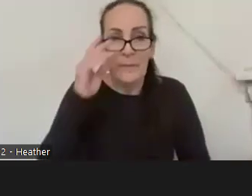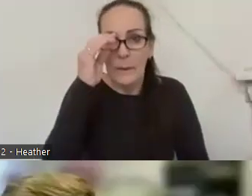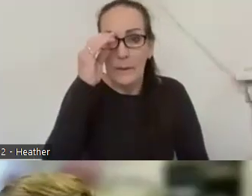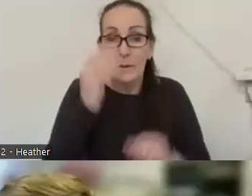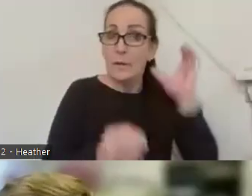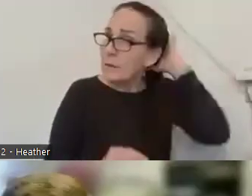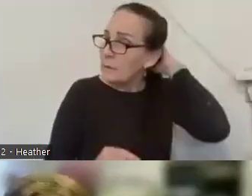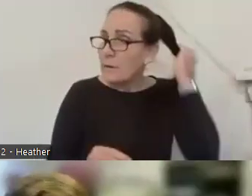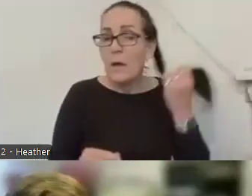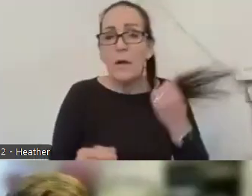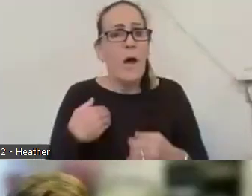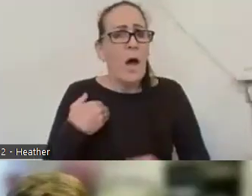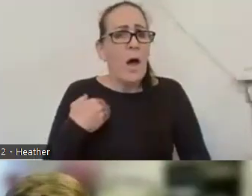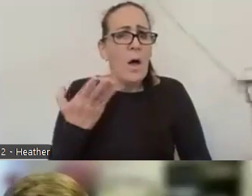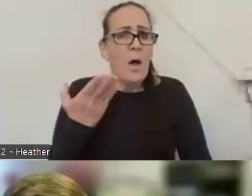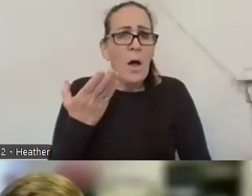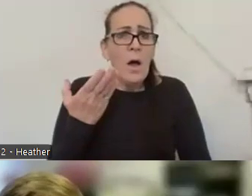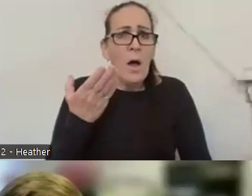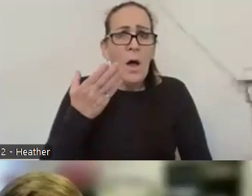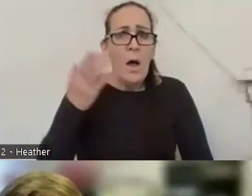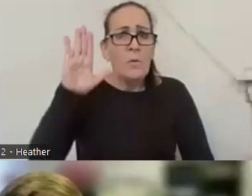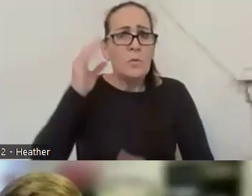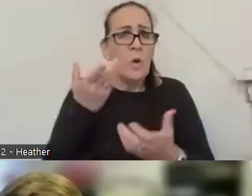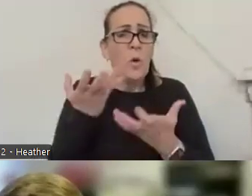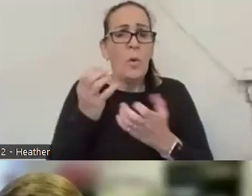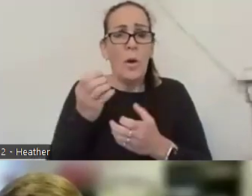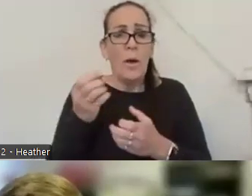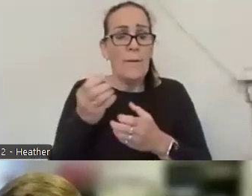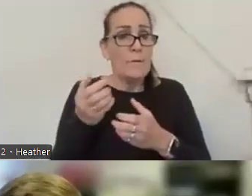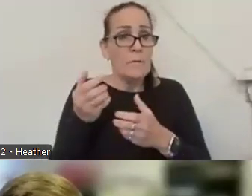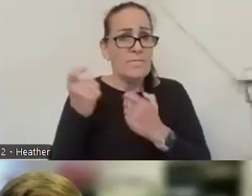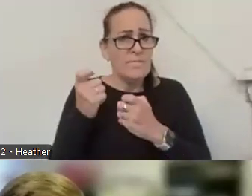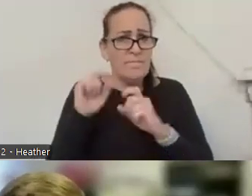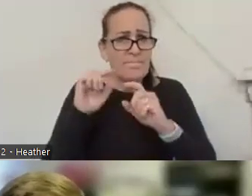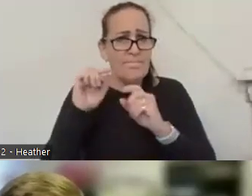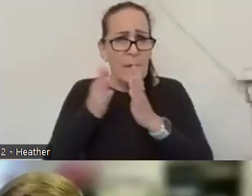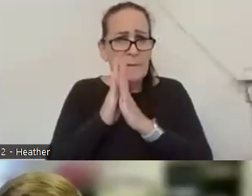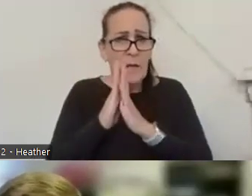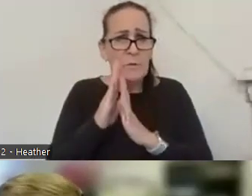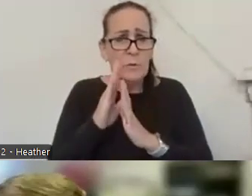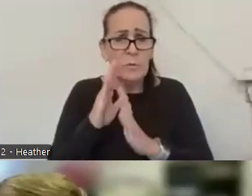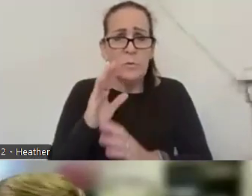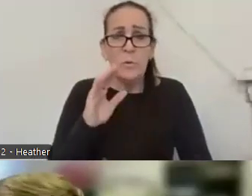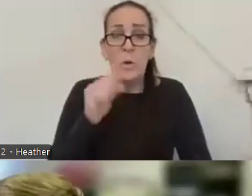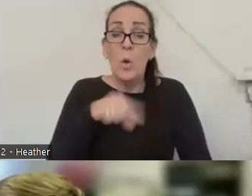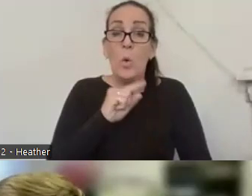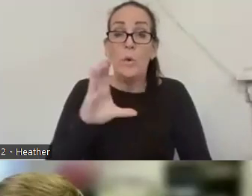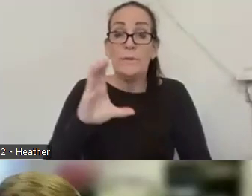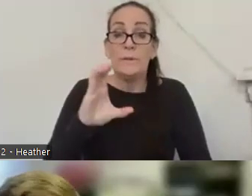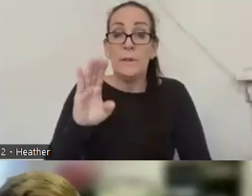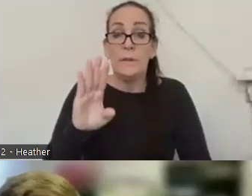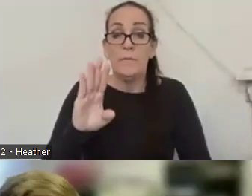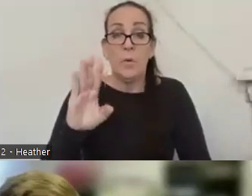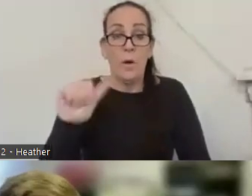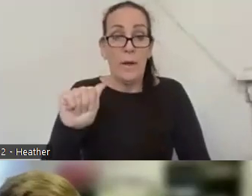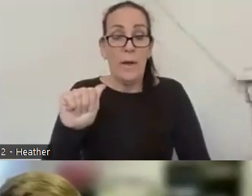I'll just quickly ask Teresa. We were at the C4A meetings yesterday for California Commission on Aging. On the C4A, obviously, there's a